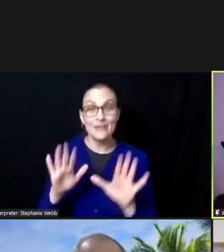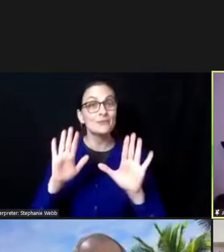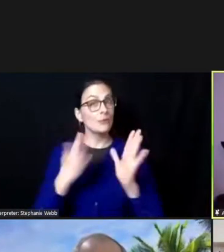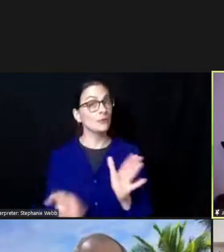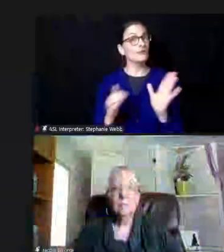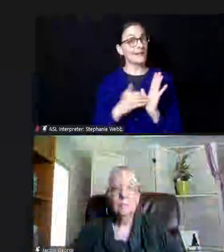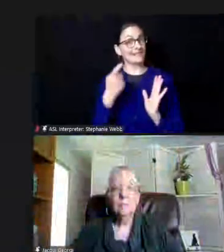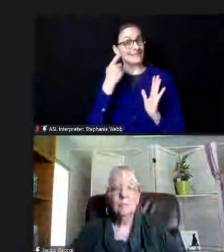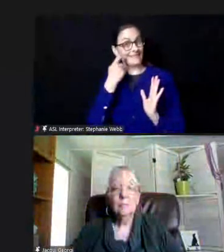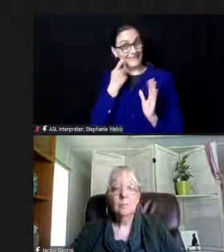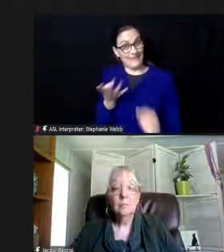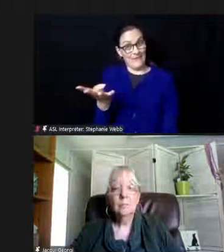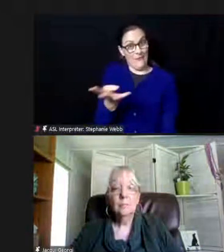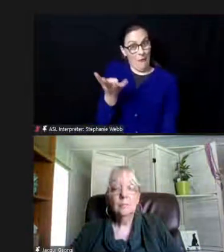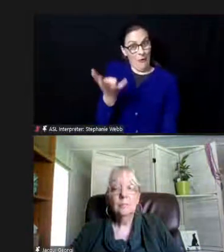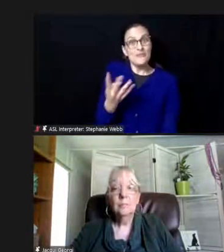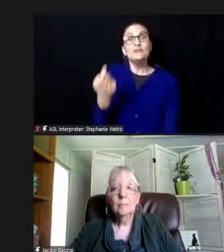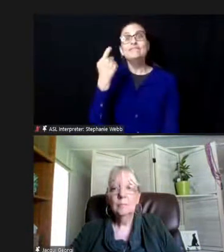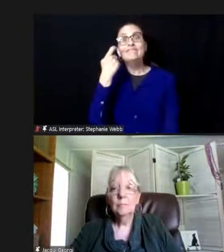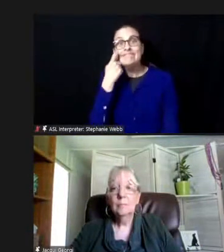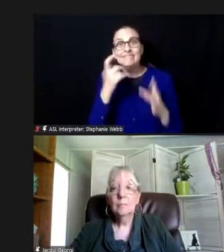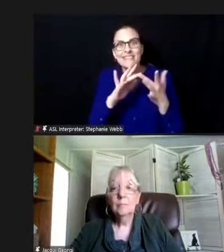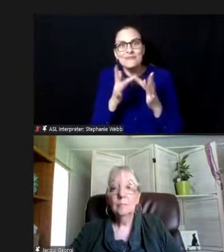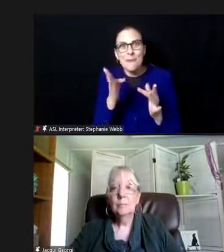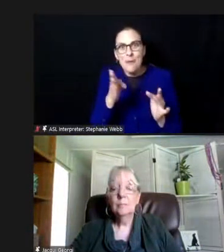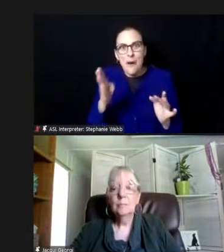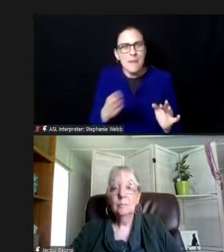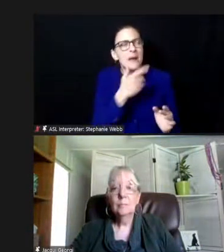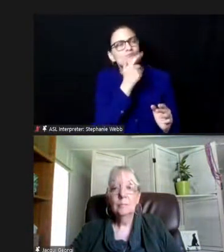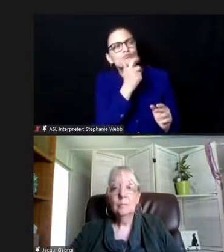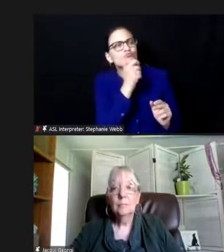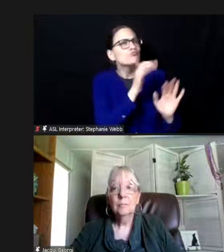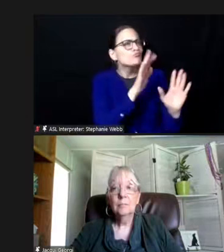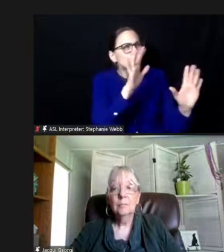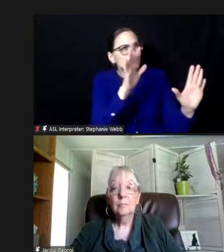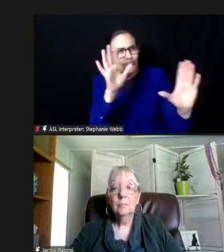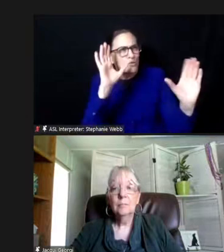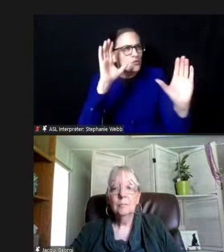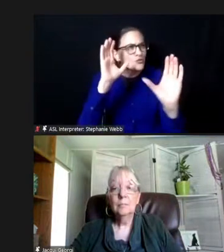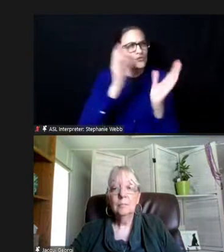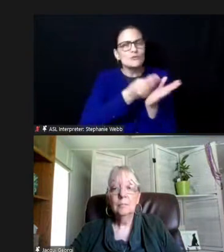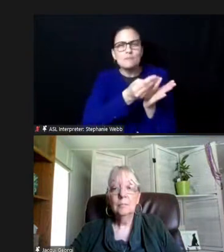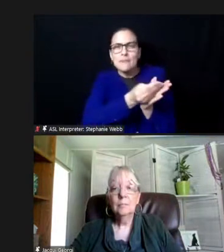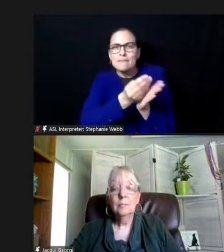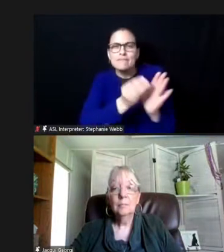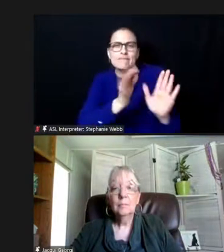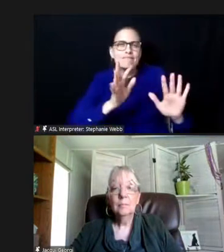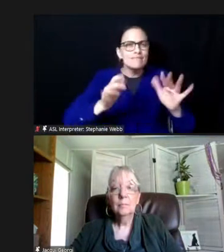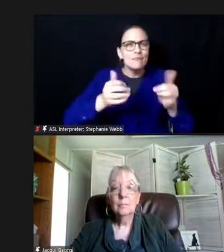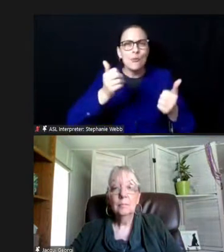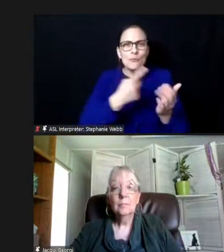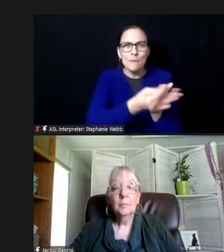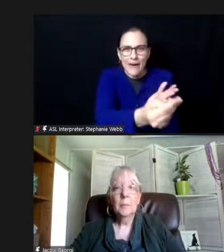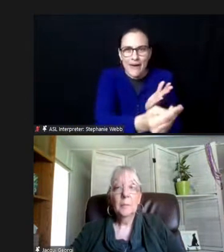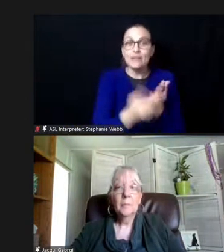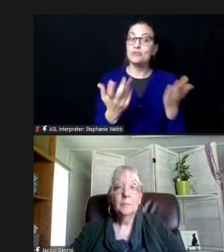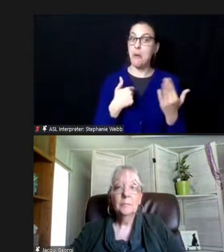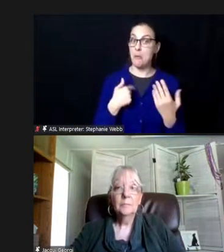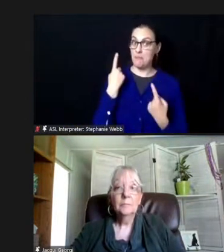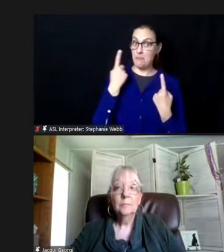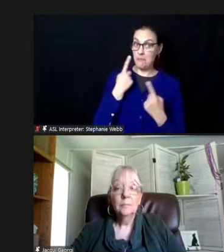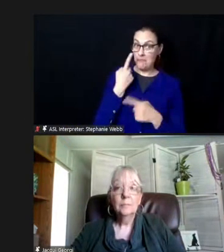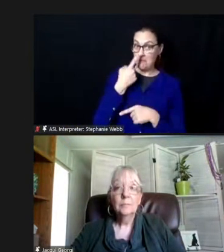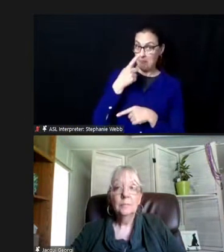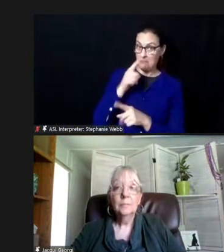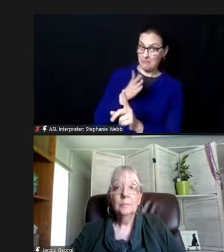love, and I wonder if Chet, you wouldn't mind getting us started and maybe sharing a little bit about where you're from, what your household looks like, and